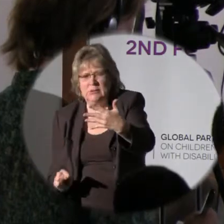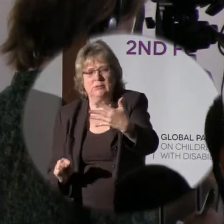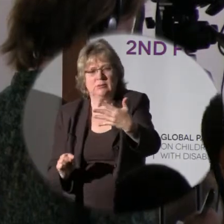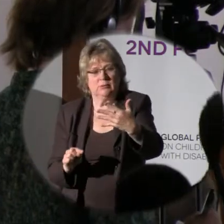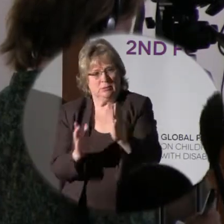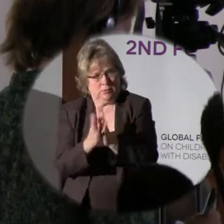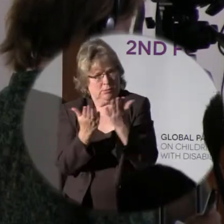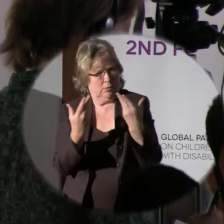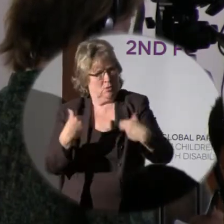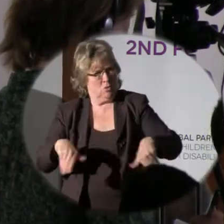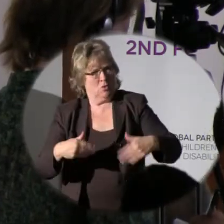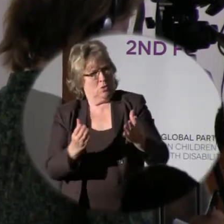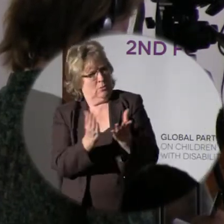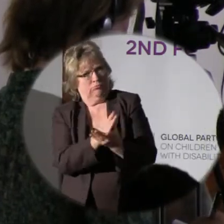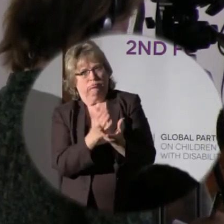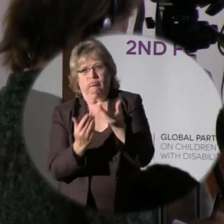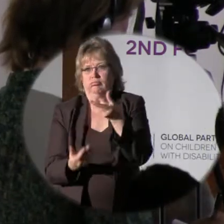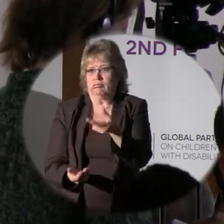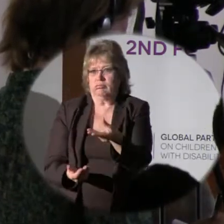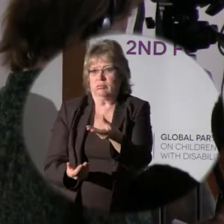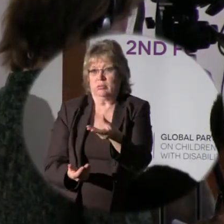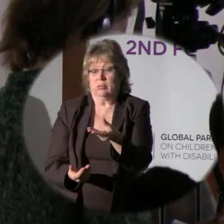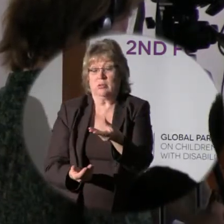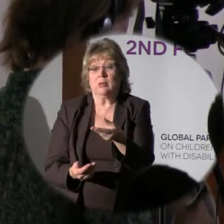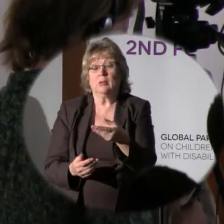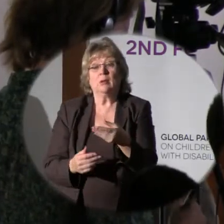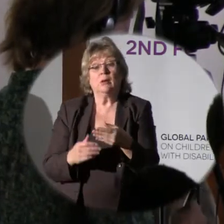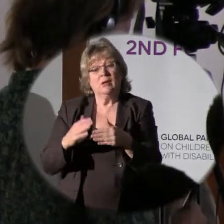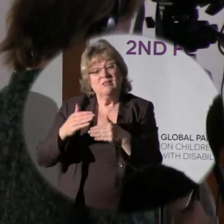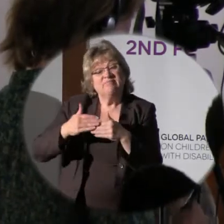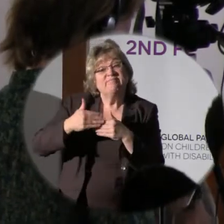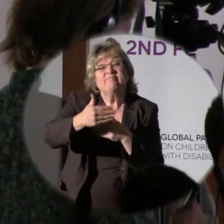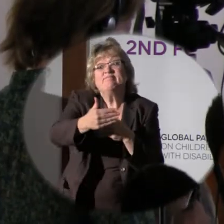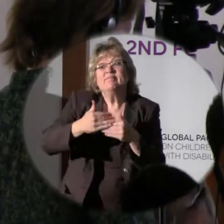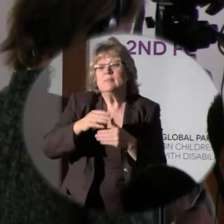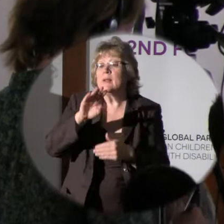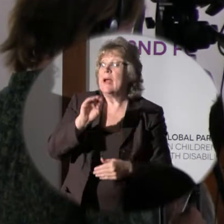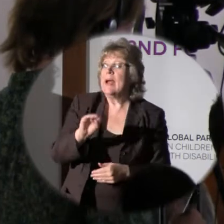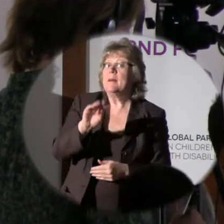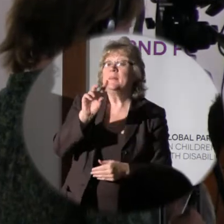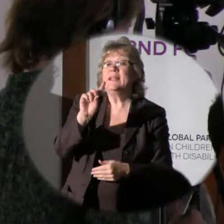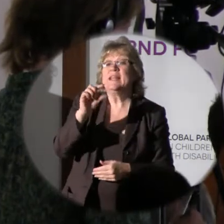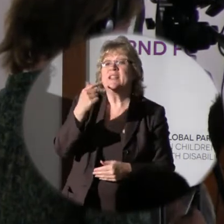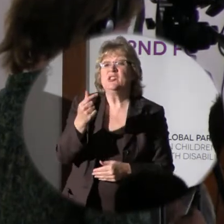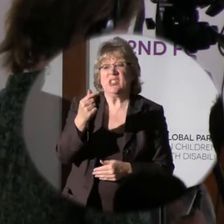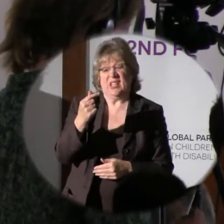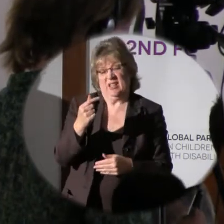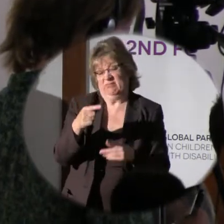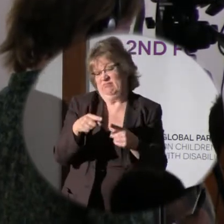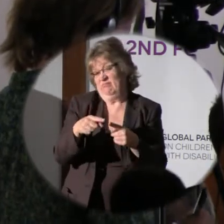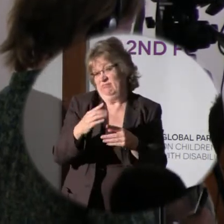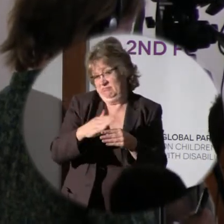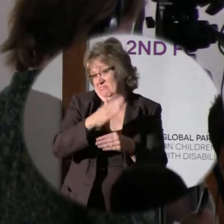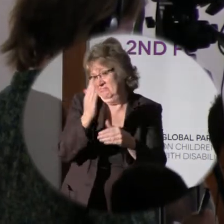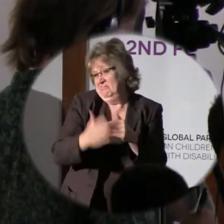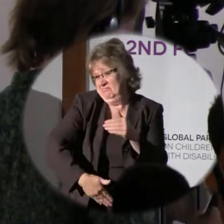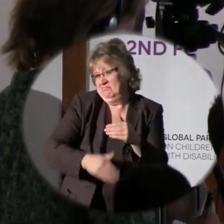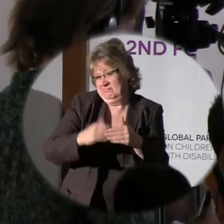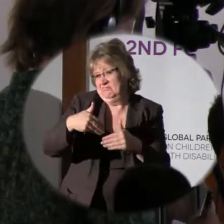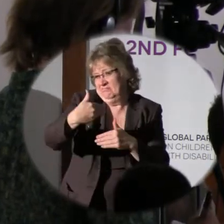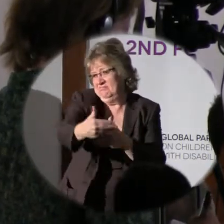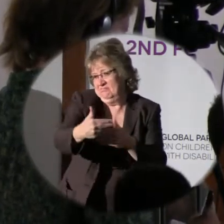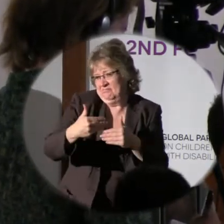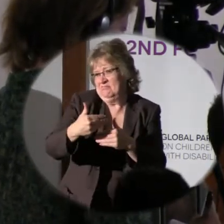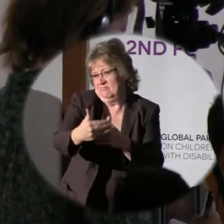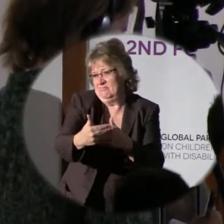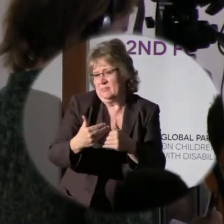achievements of the MDGs draws close, the international community is presented with the